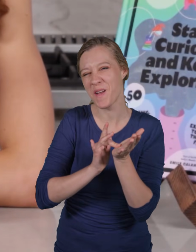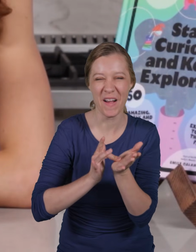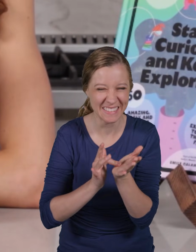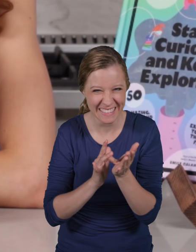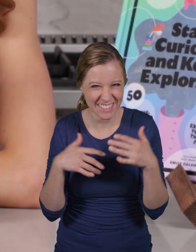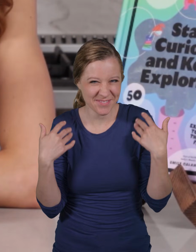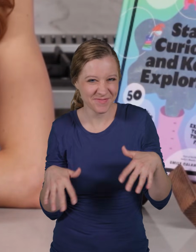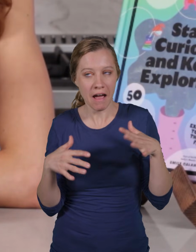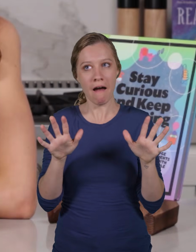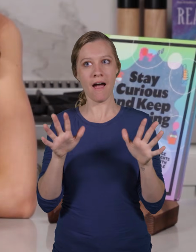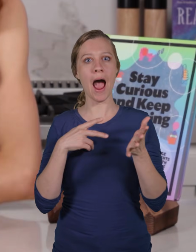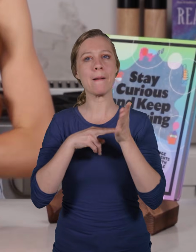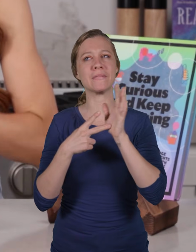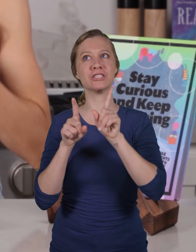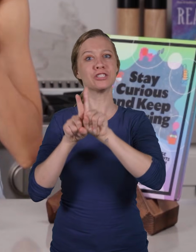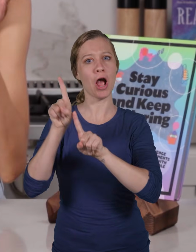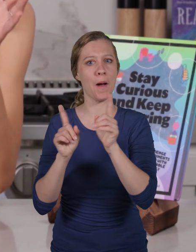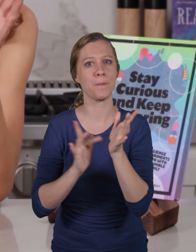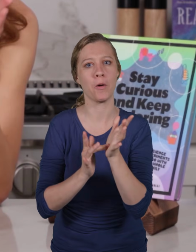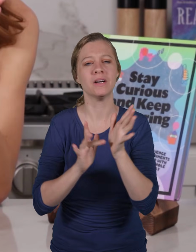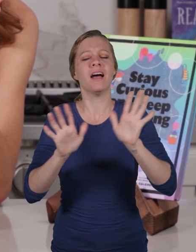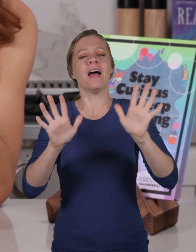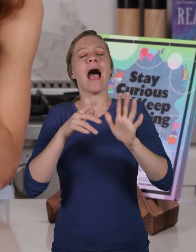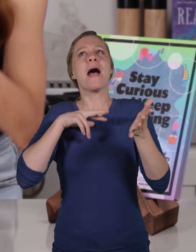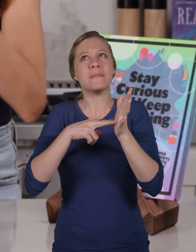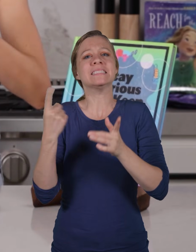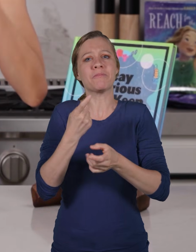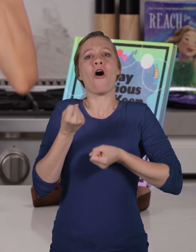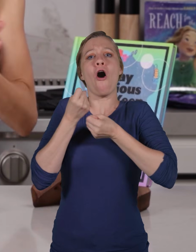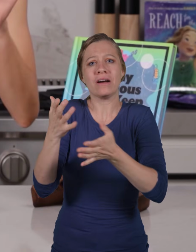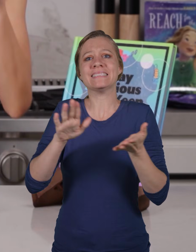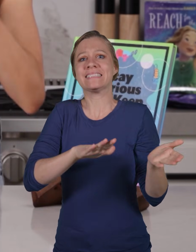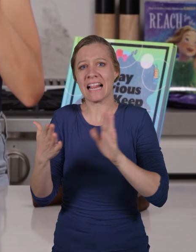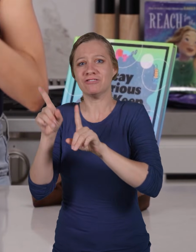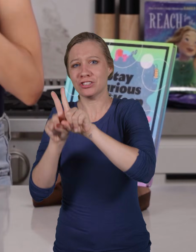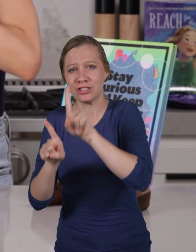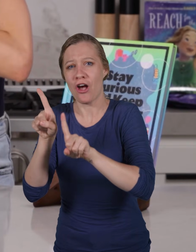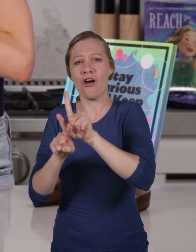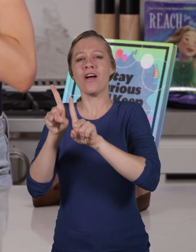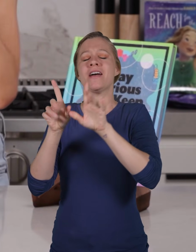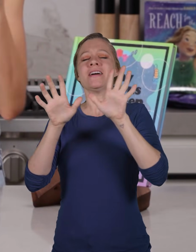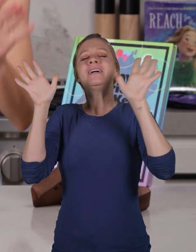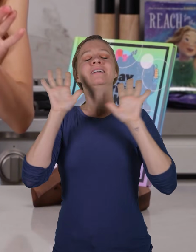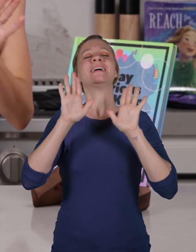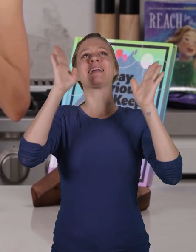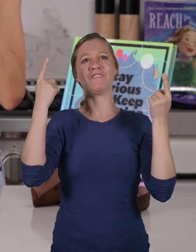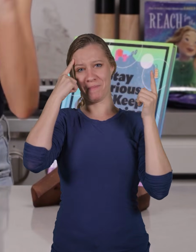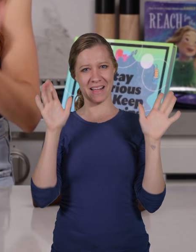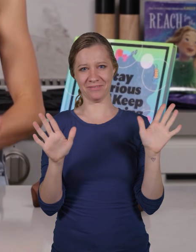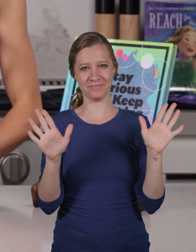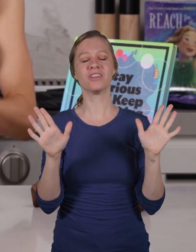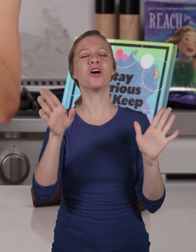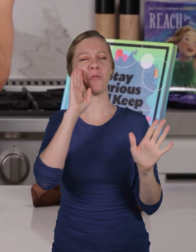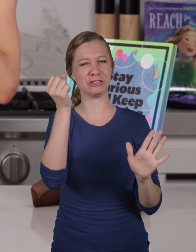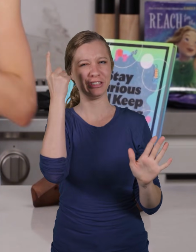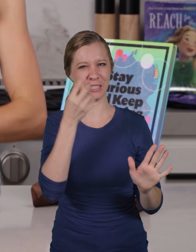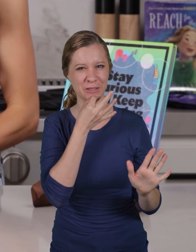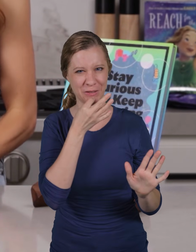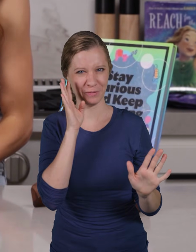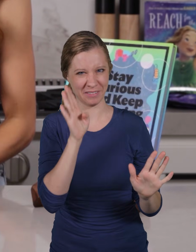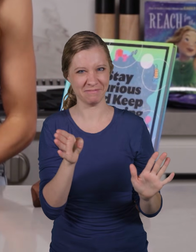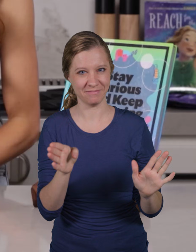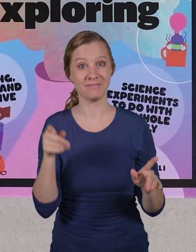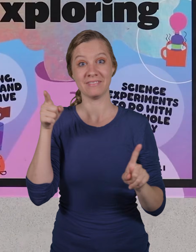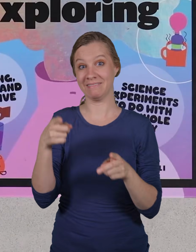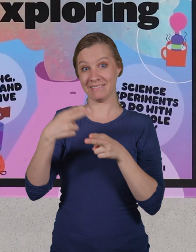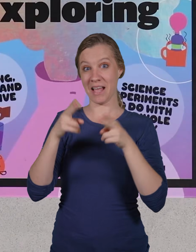Yummy poison. I mean, star poison. I mean, something that once caused the death of a star. Never mind. You'll understand